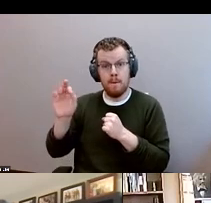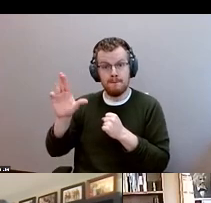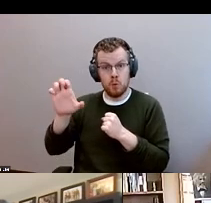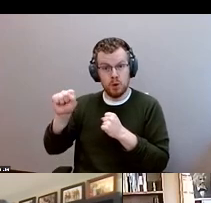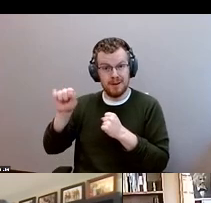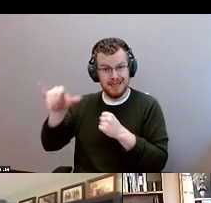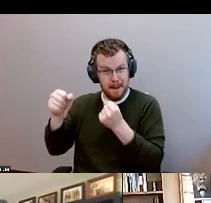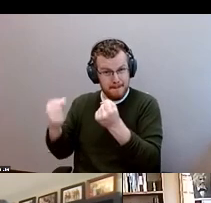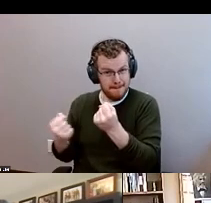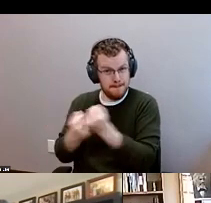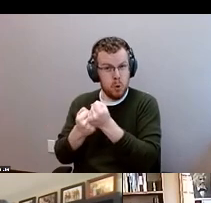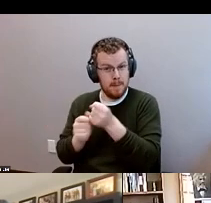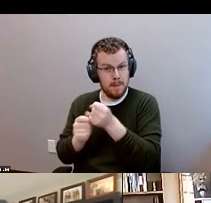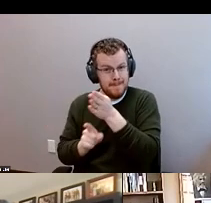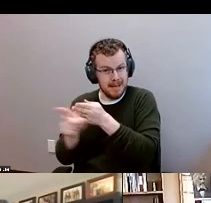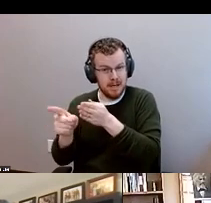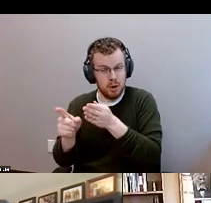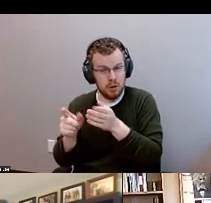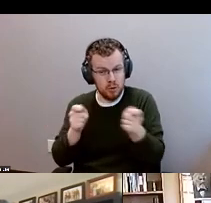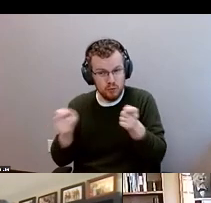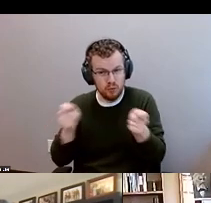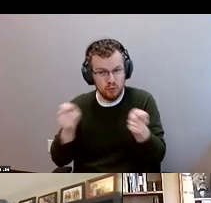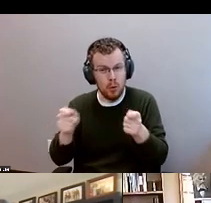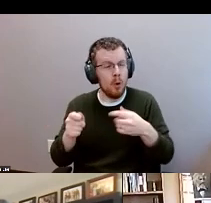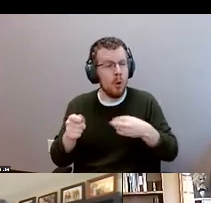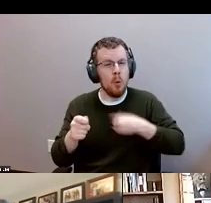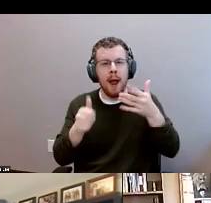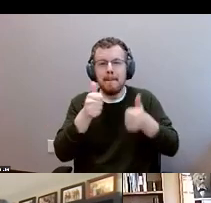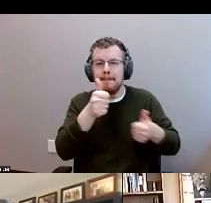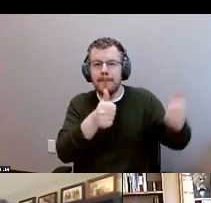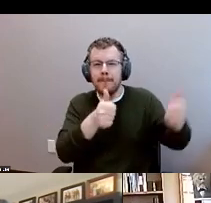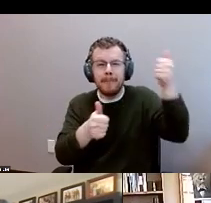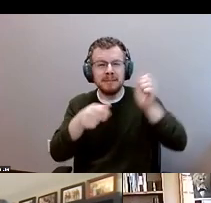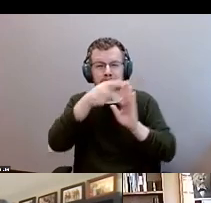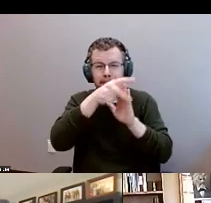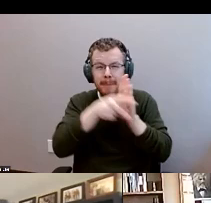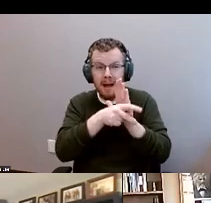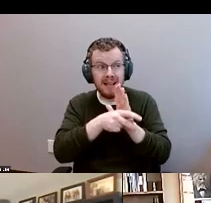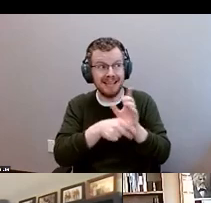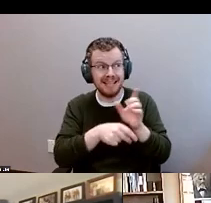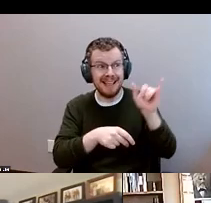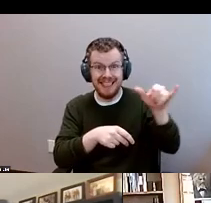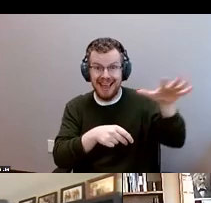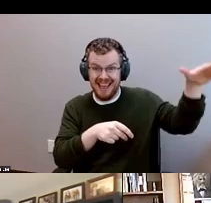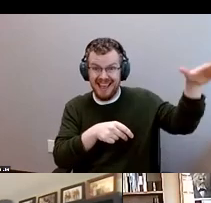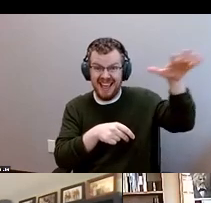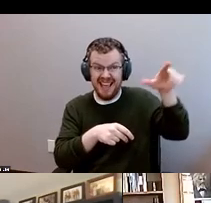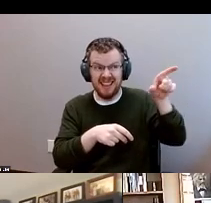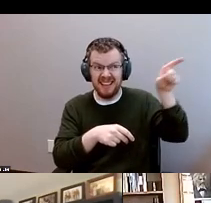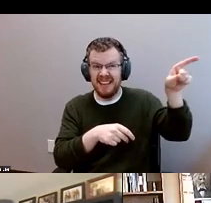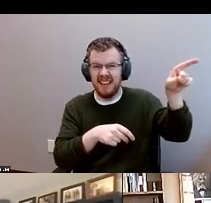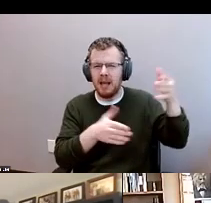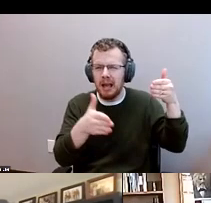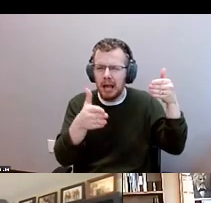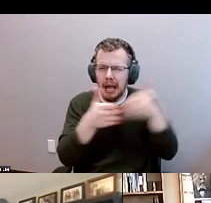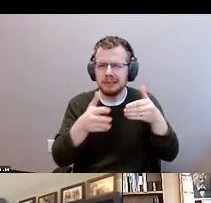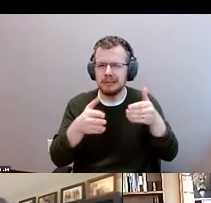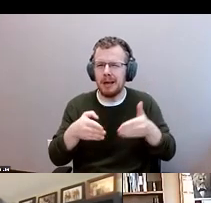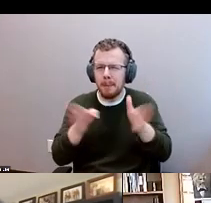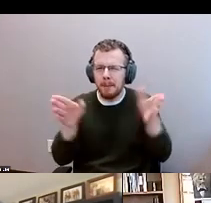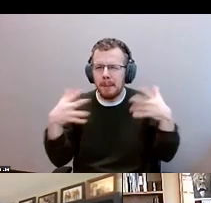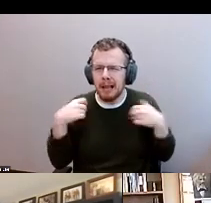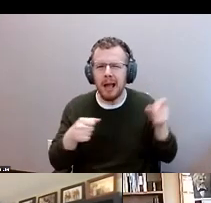the forces that have supported white supremacy policy, are the forces that have also been anti-public health,